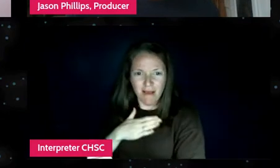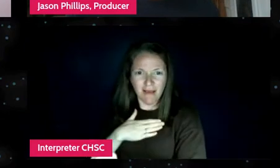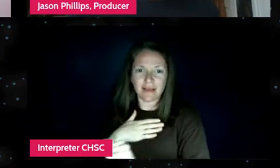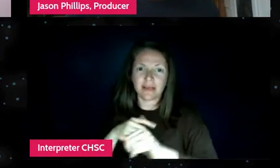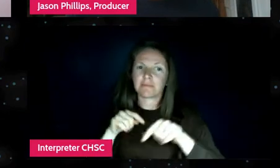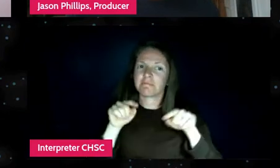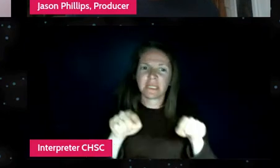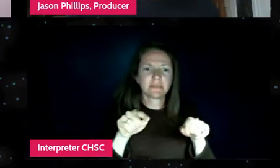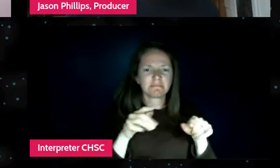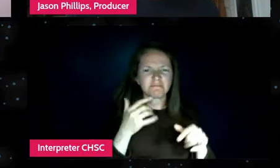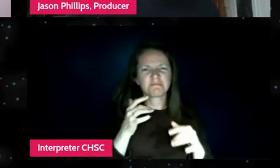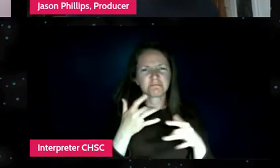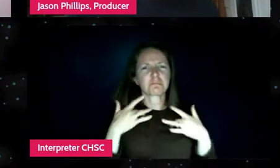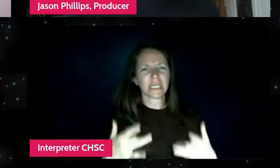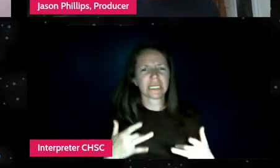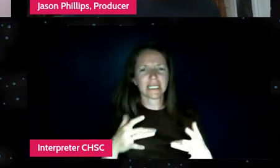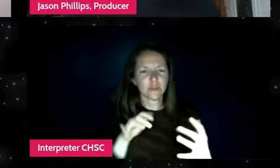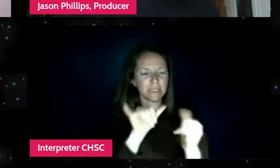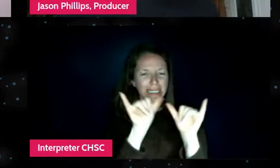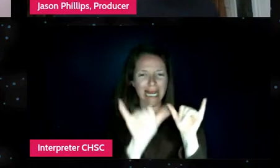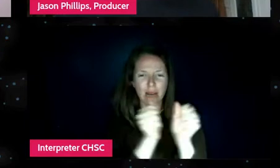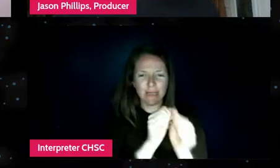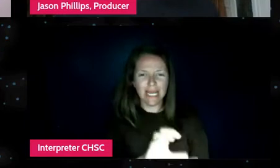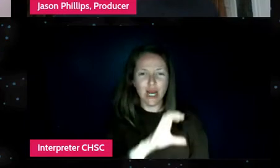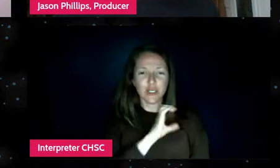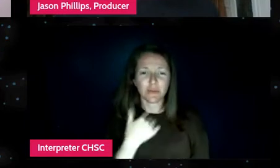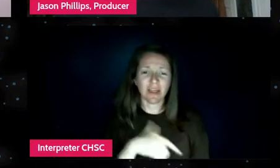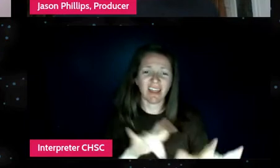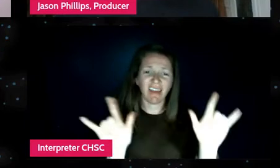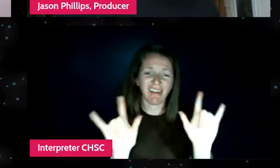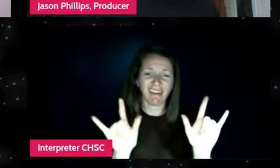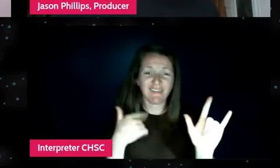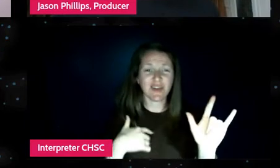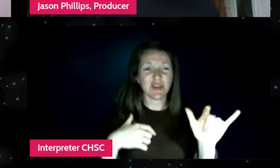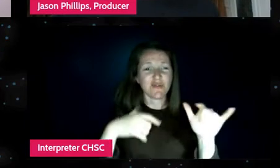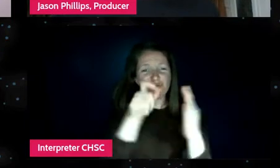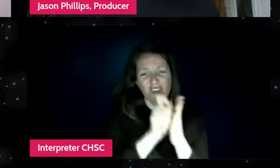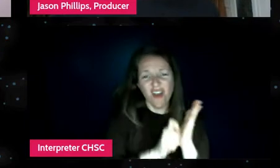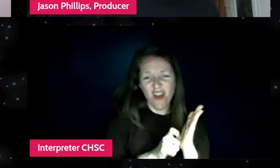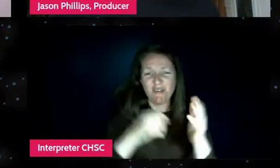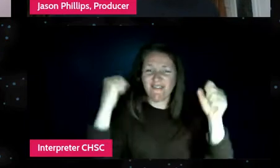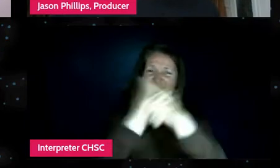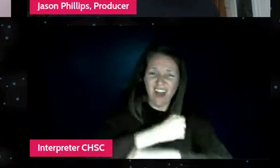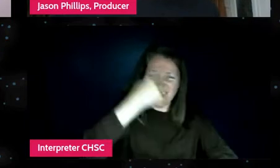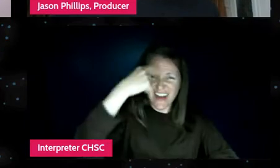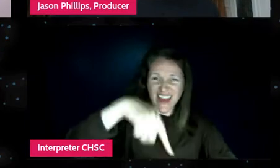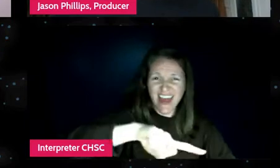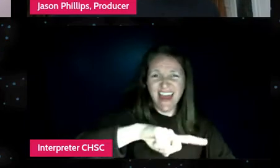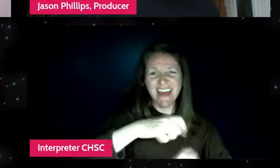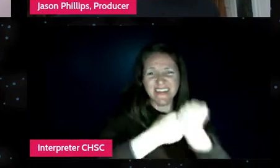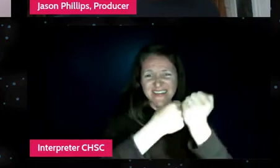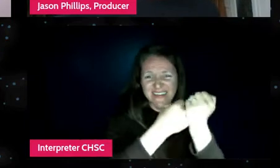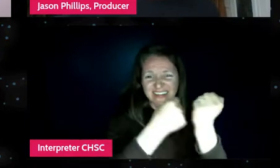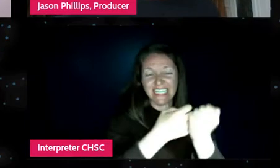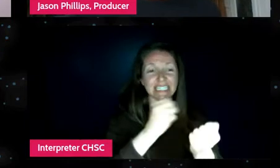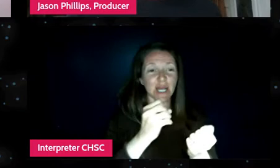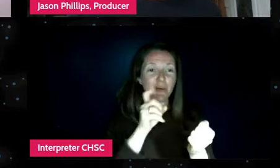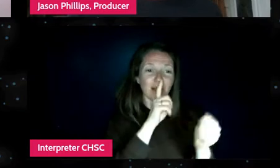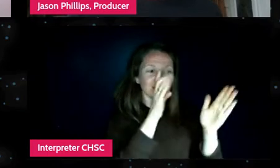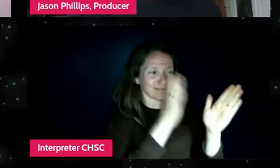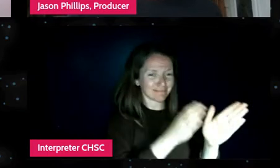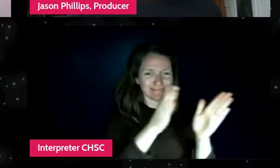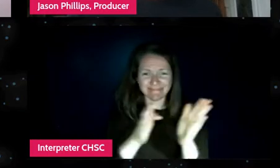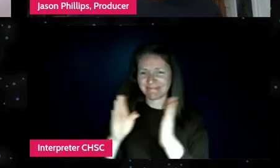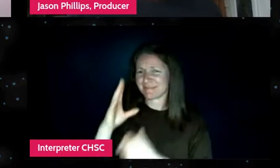room, we stayed with the characters that we loved. We wrote them. We fought for them. Right. And this, so it just panned out. It was a